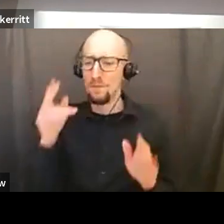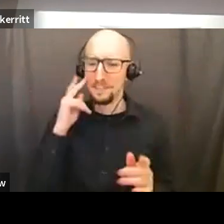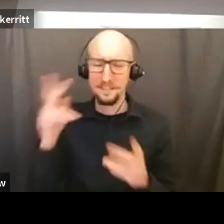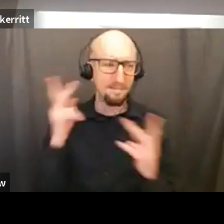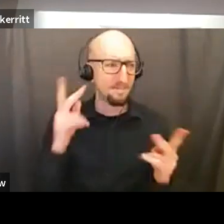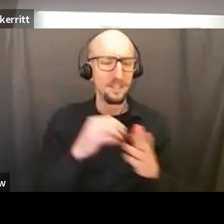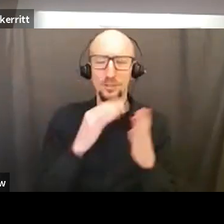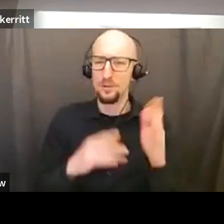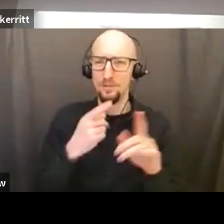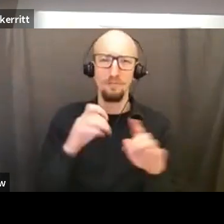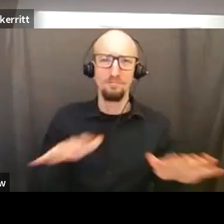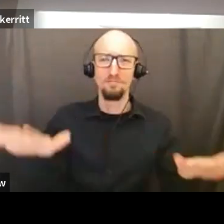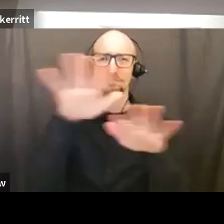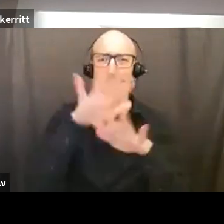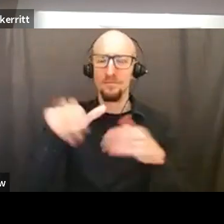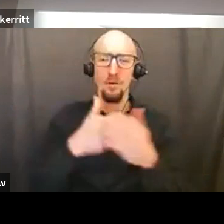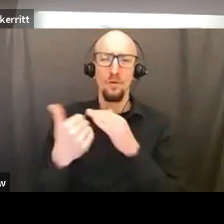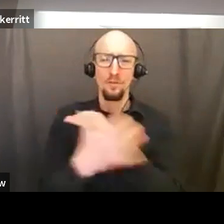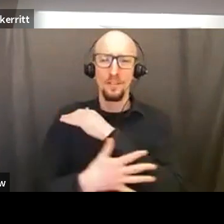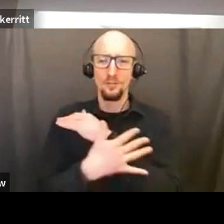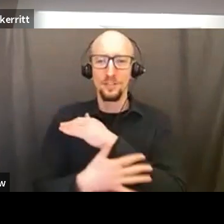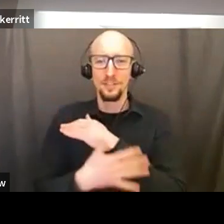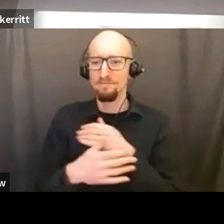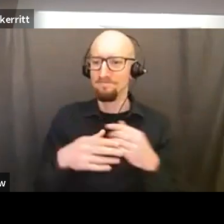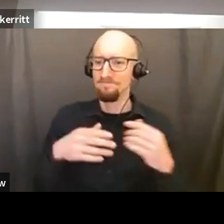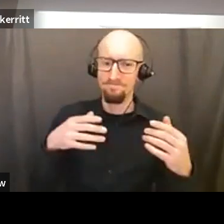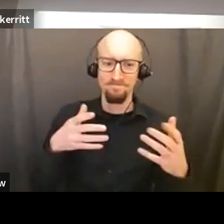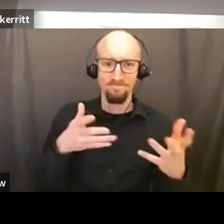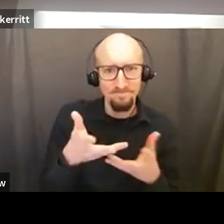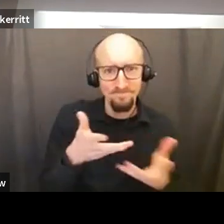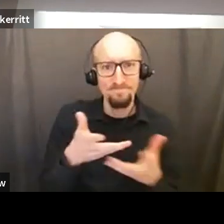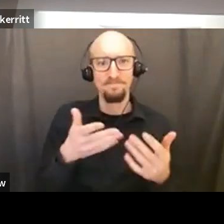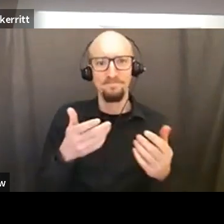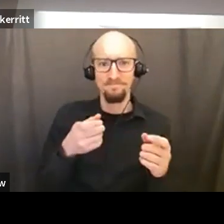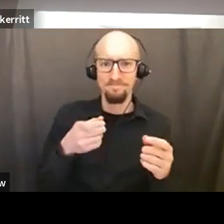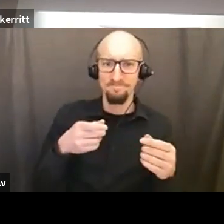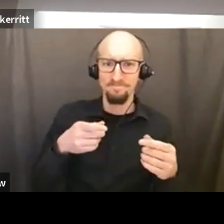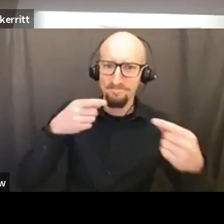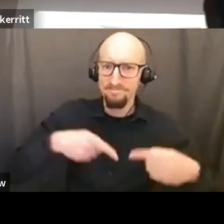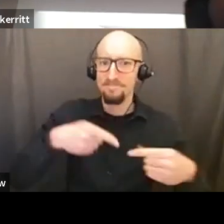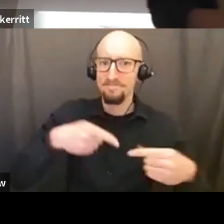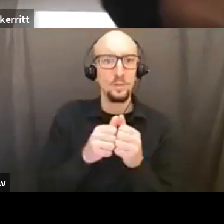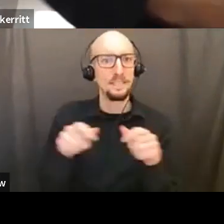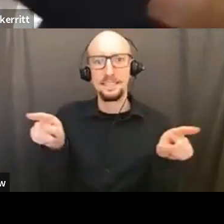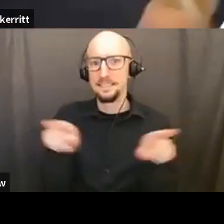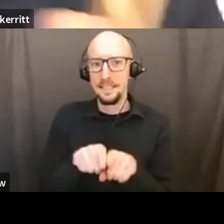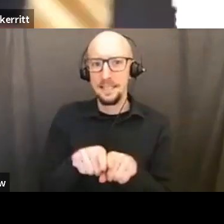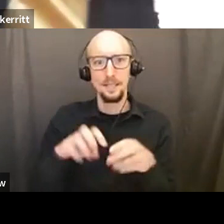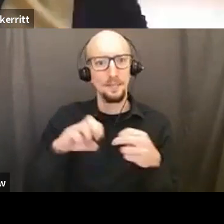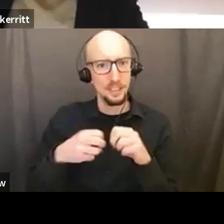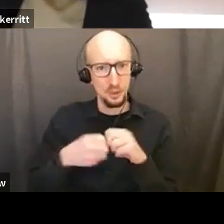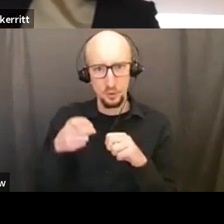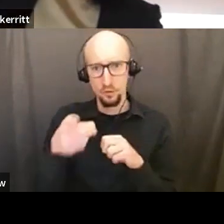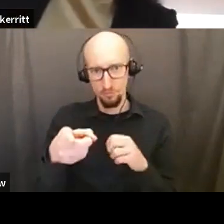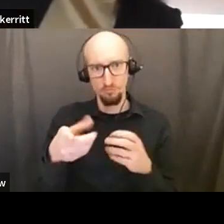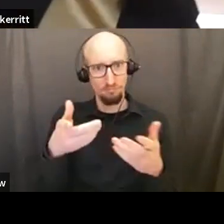students from across the country grappling with the very same issues that you're